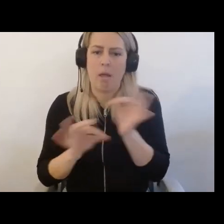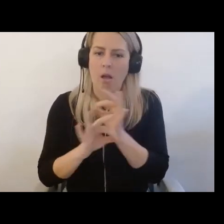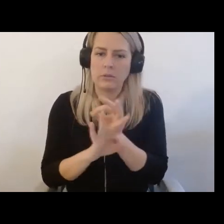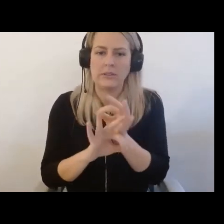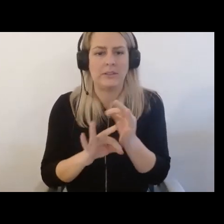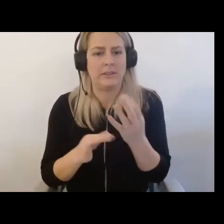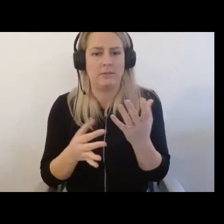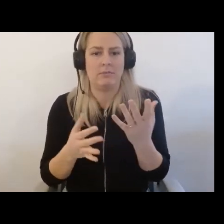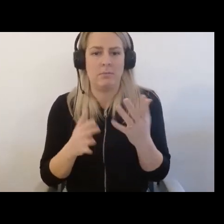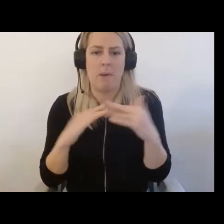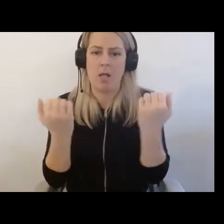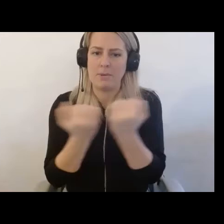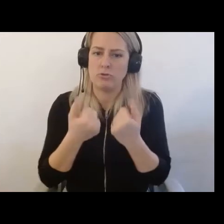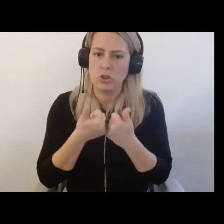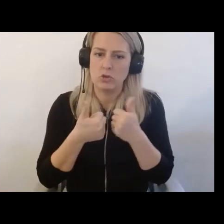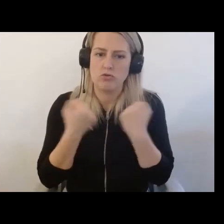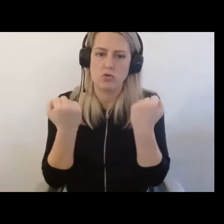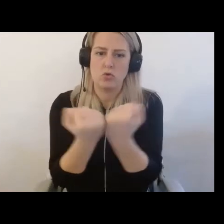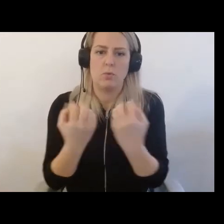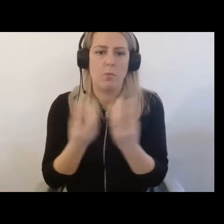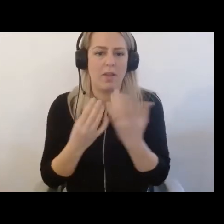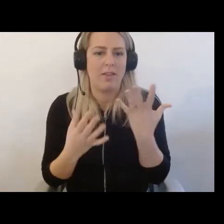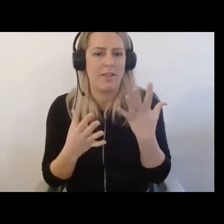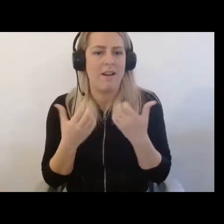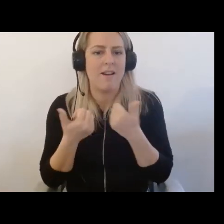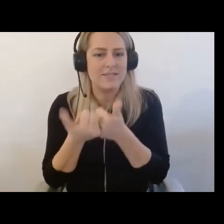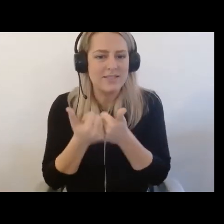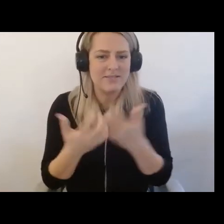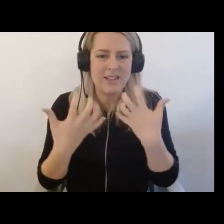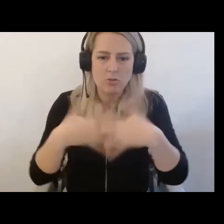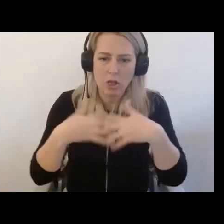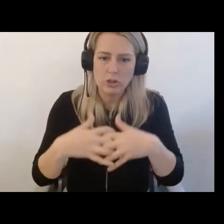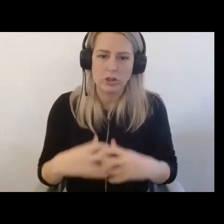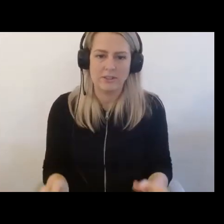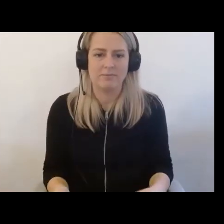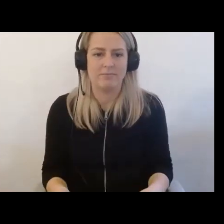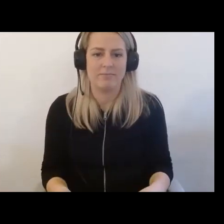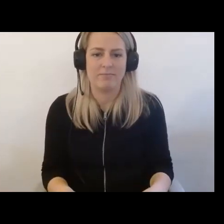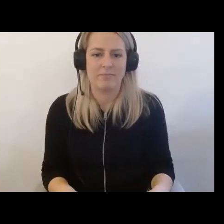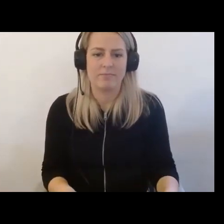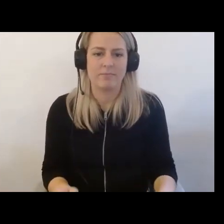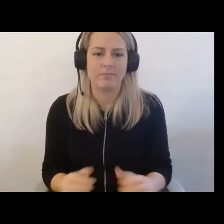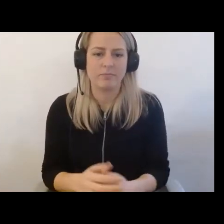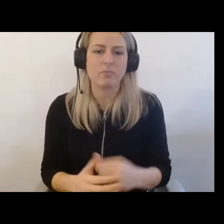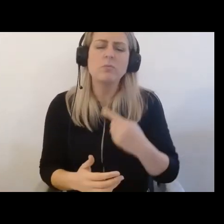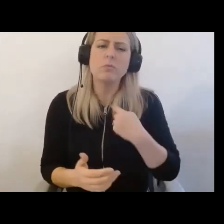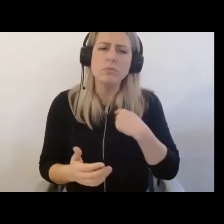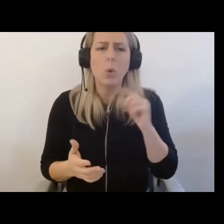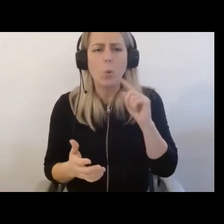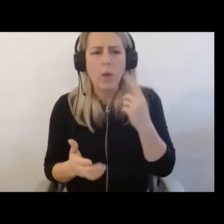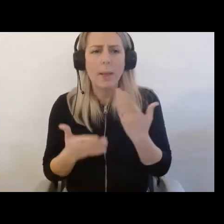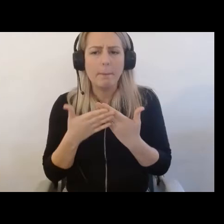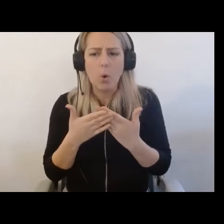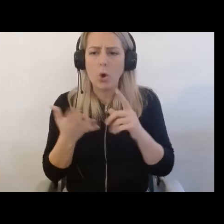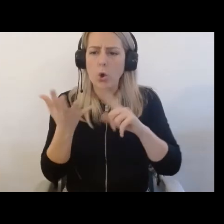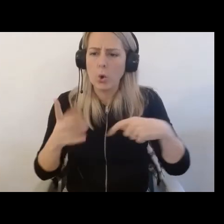be UK focused, but hopefully we'll have some application to other parts of the world as well.